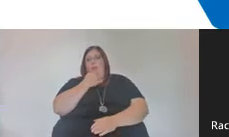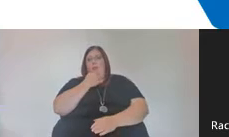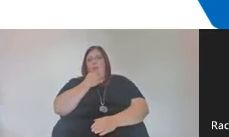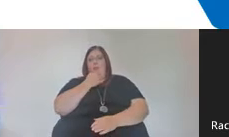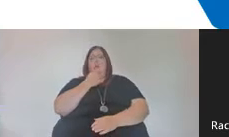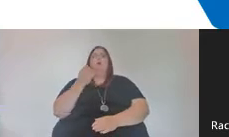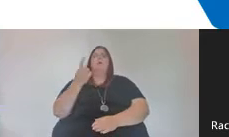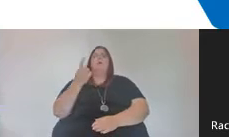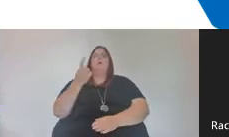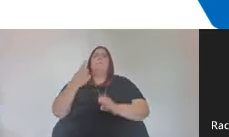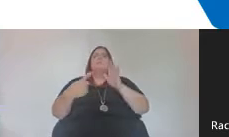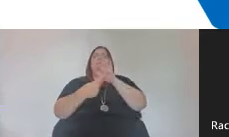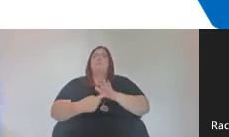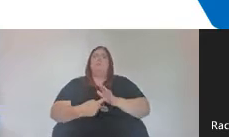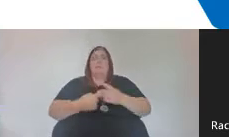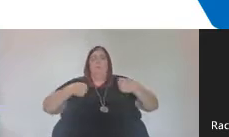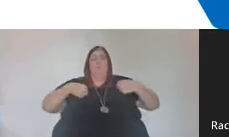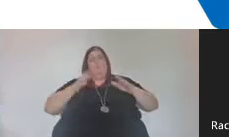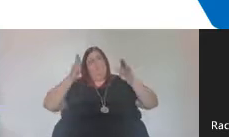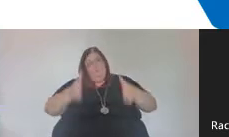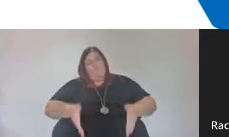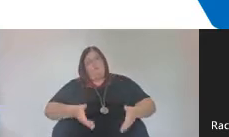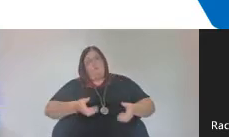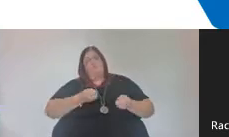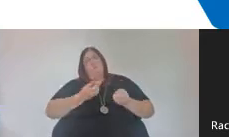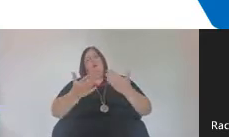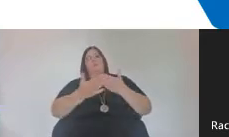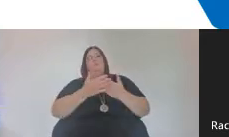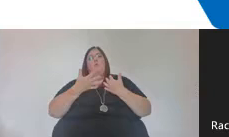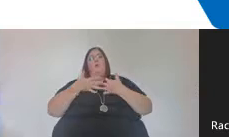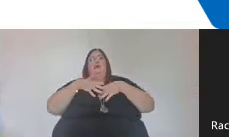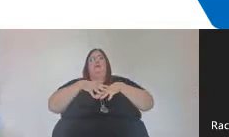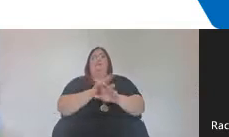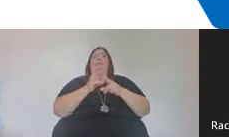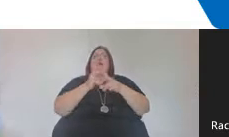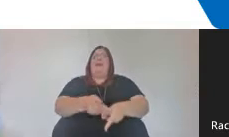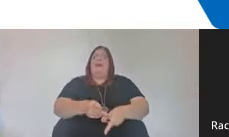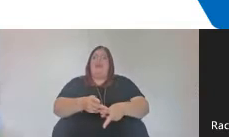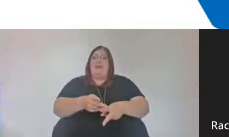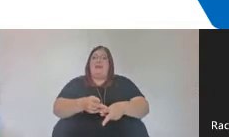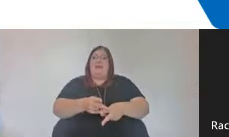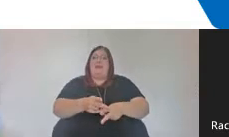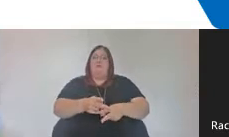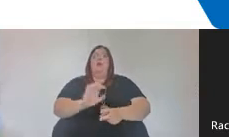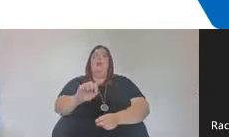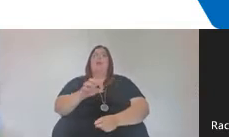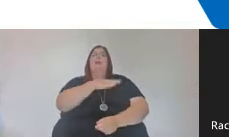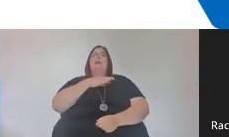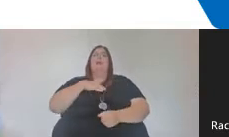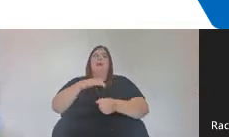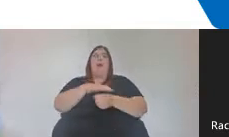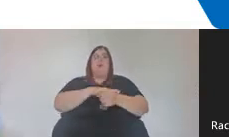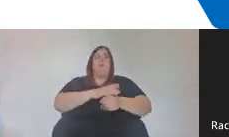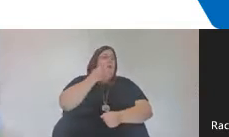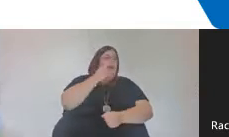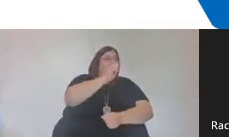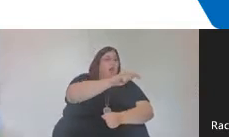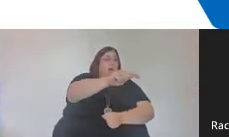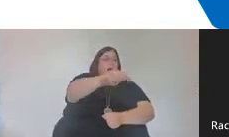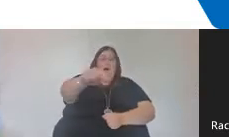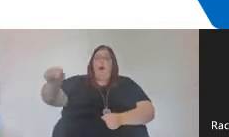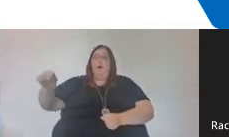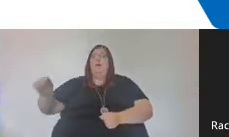Another priority is that we must provide better, more integrated care. And the clinical areas that we've been focusing around are quite similar to